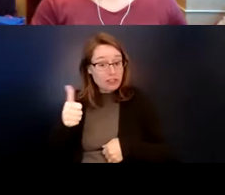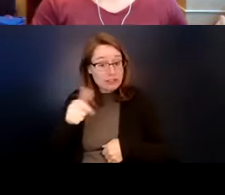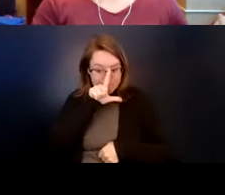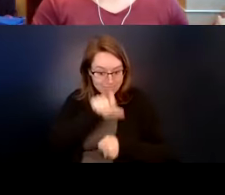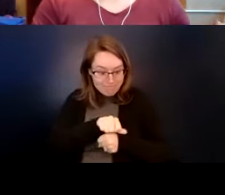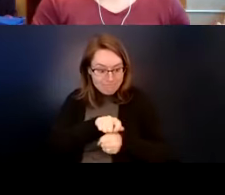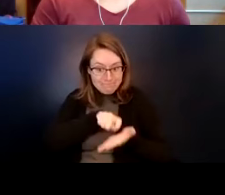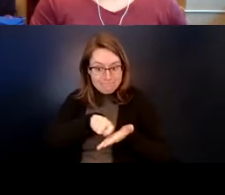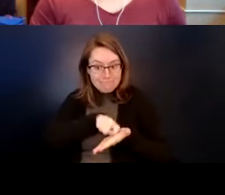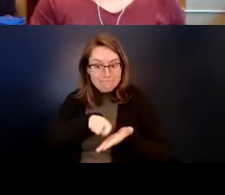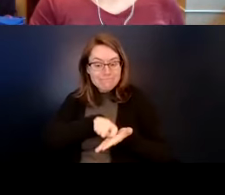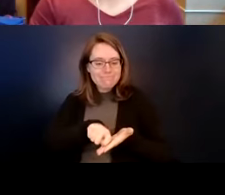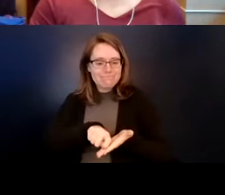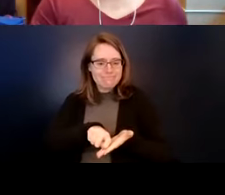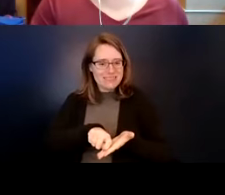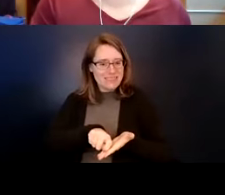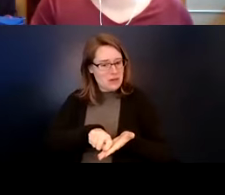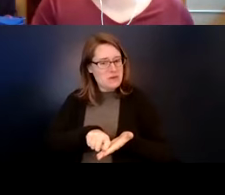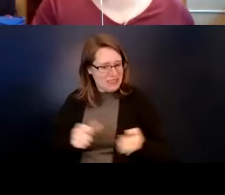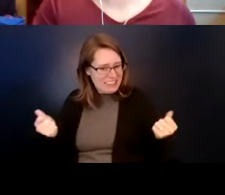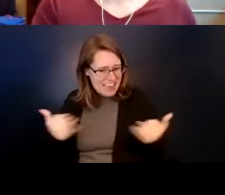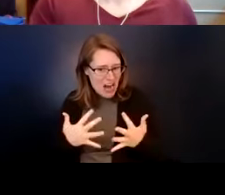recording is really scary.